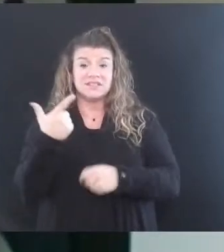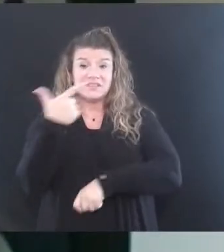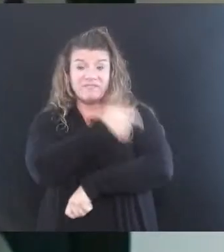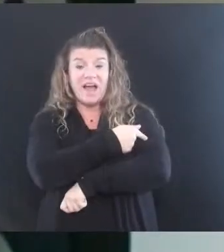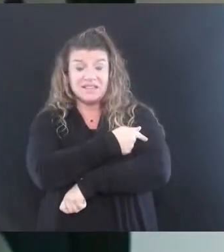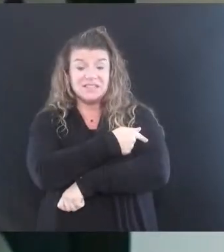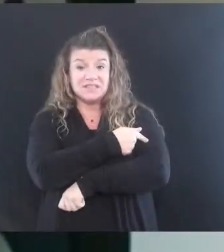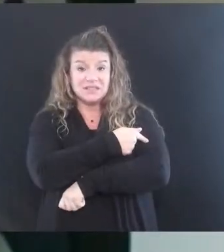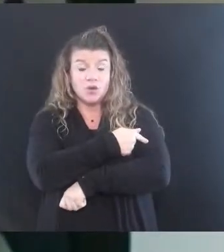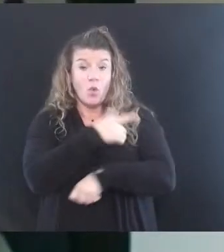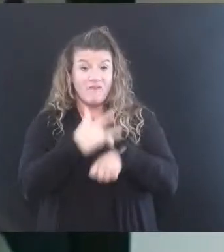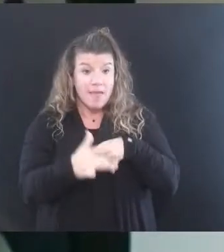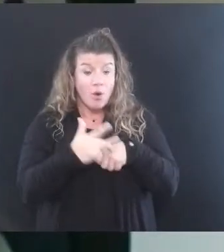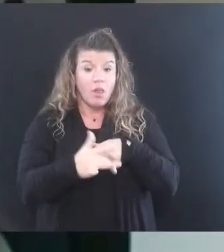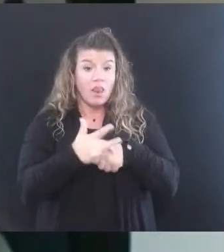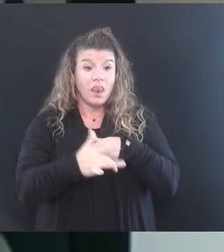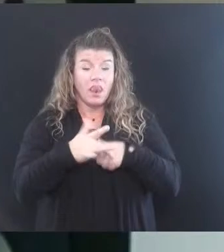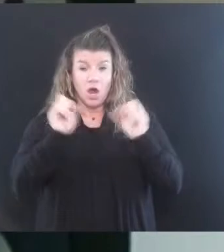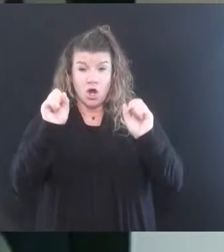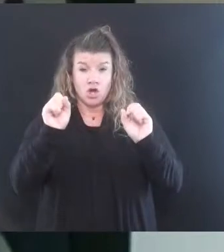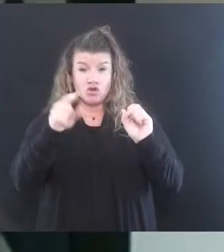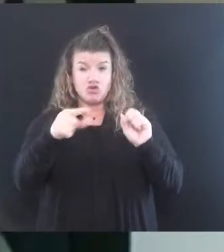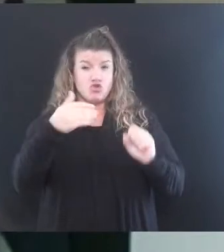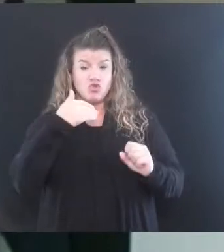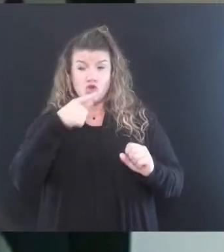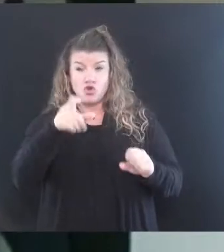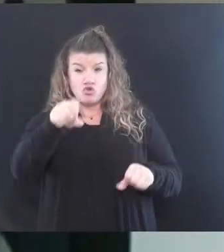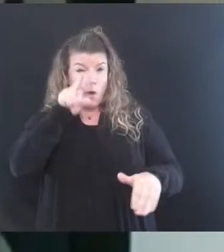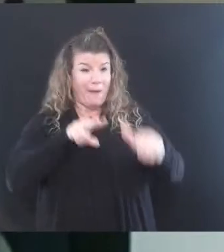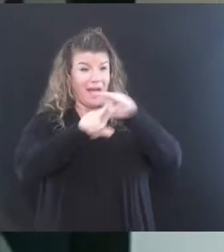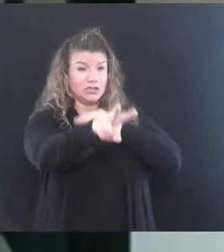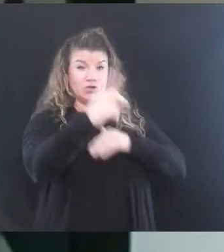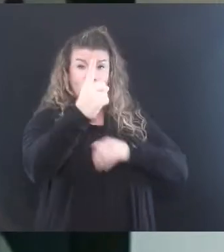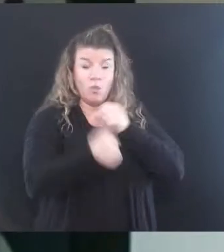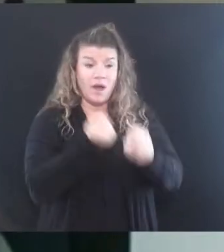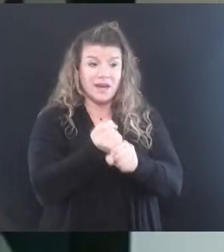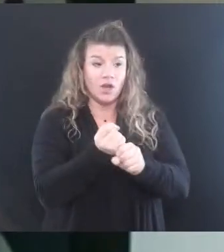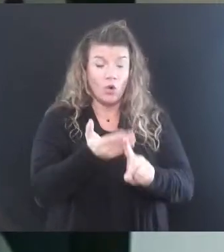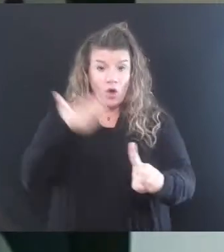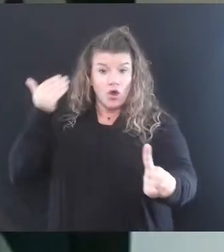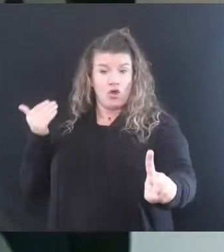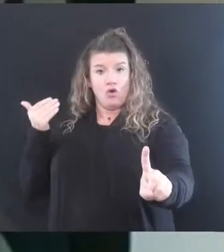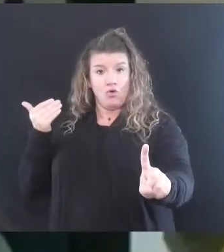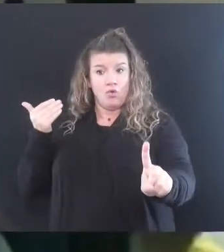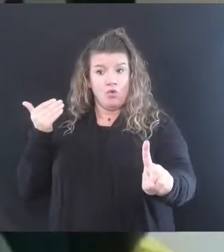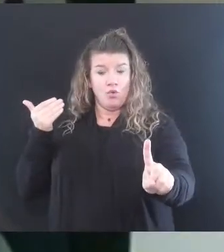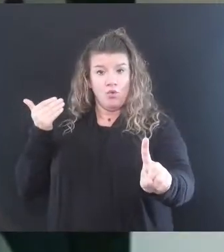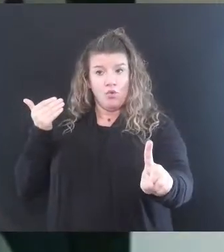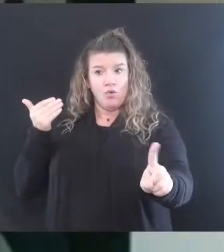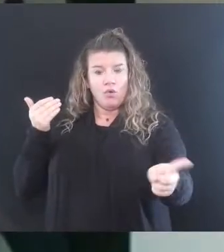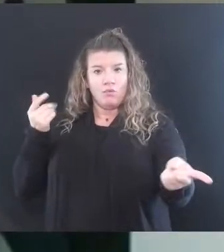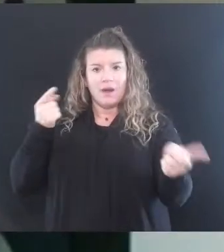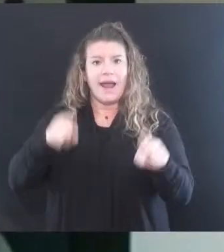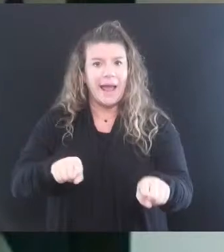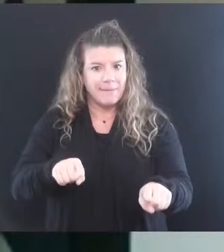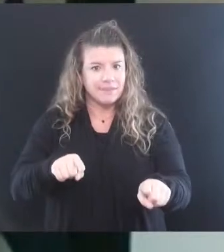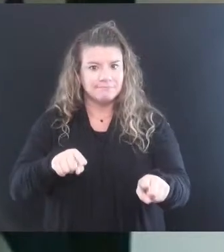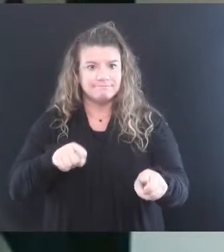vaccines were available, and could you have imagined a year ago that there would have been so much